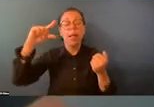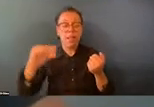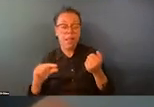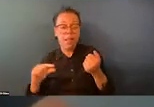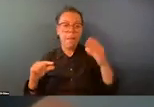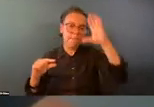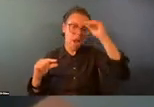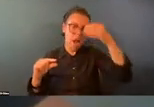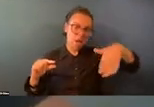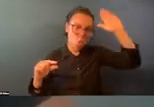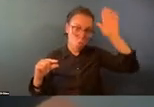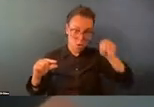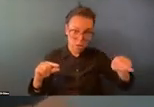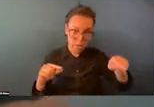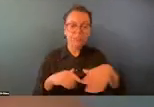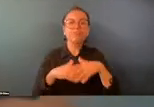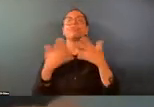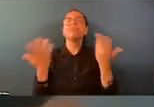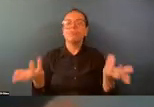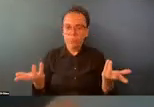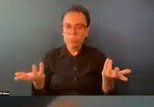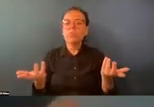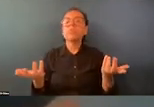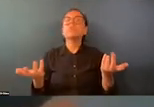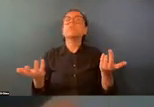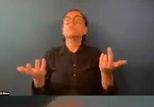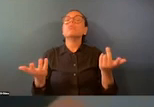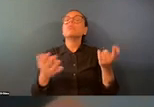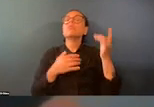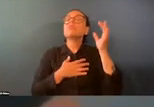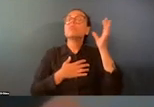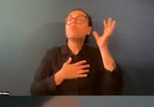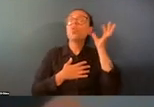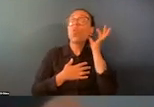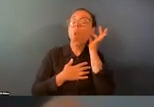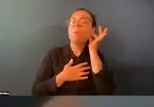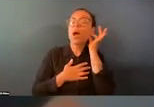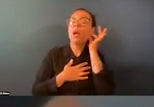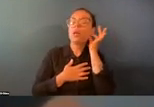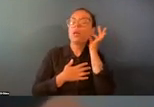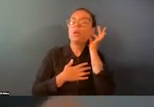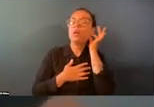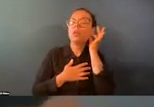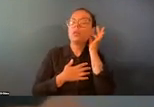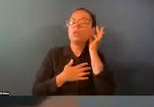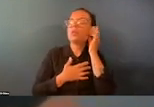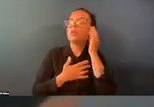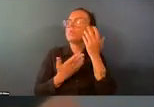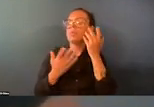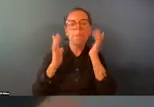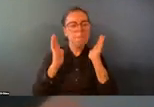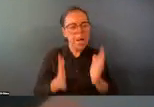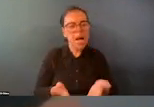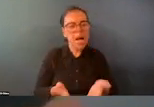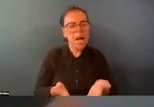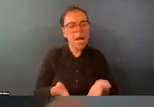So the Gender Action Plan agreed by governments under the UNFCCC calls for women's full, equal, and meaningful